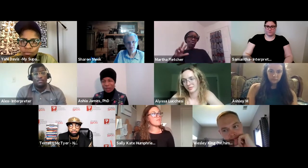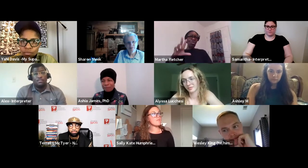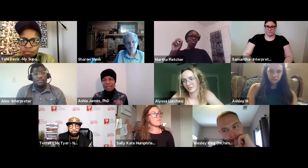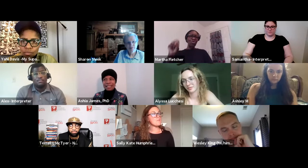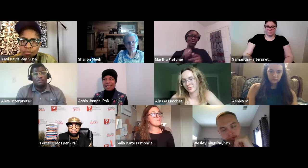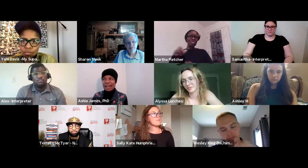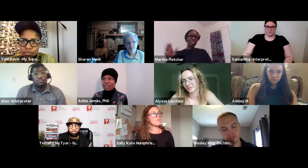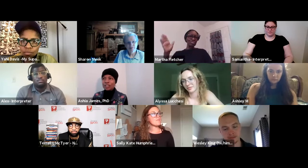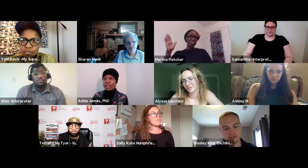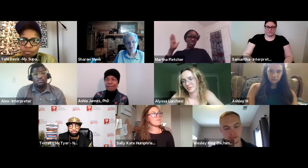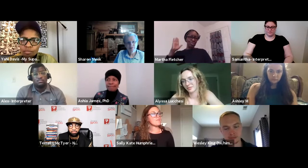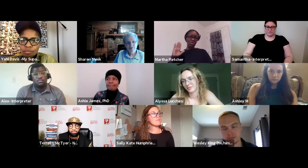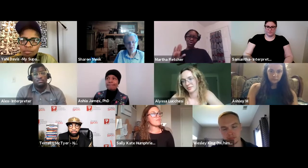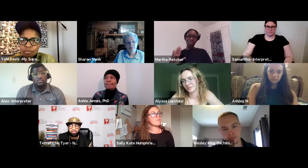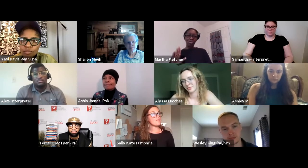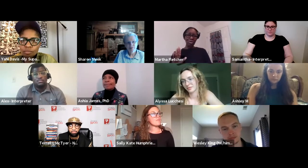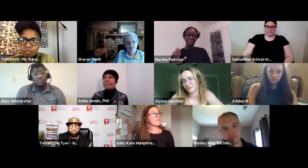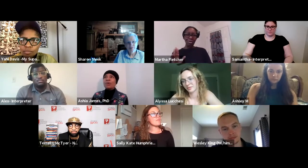ago, but I didn't actually